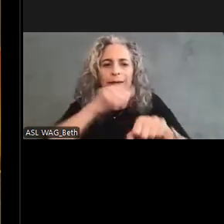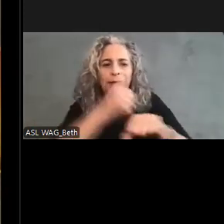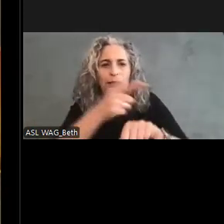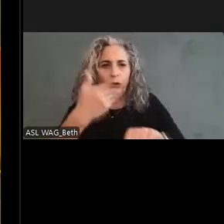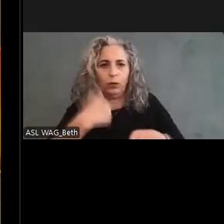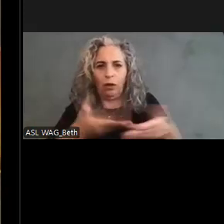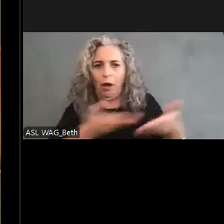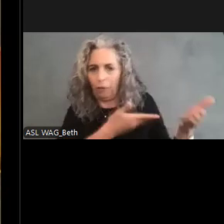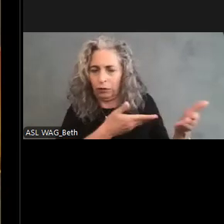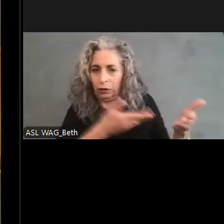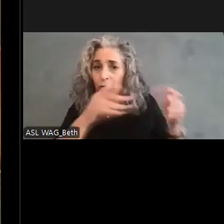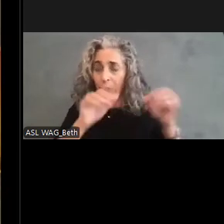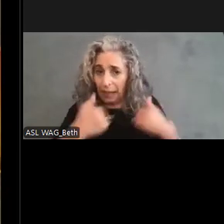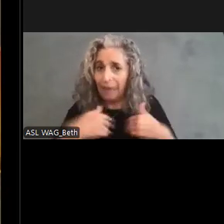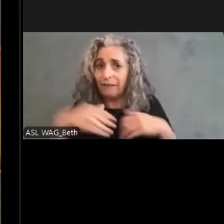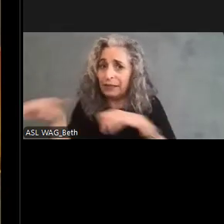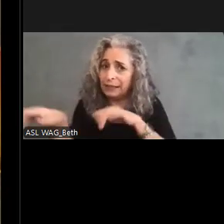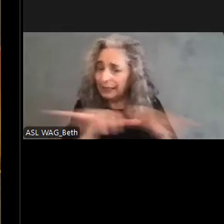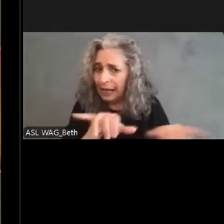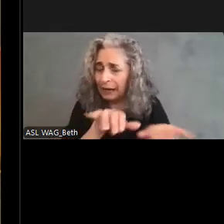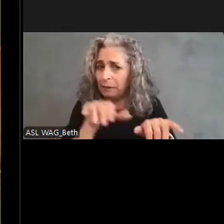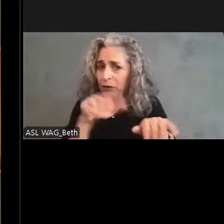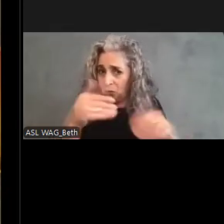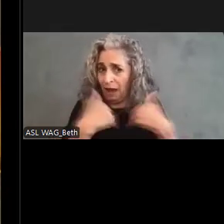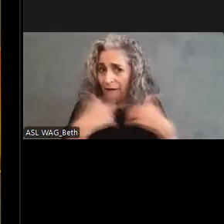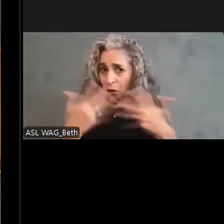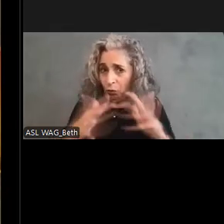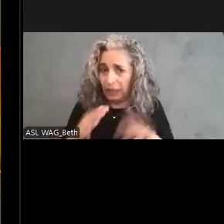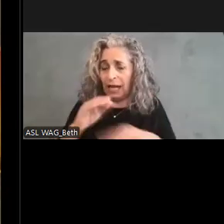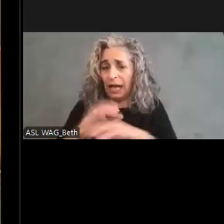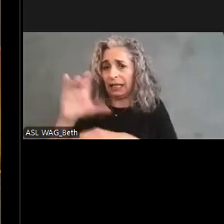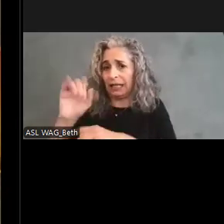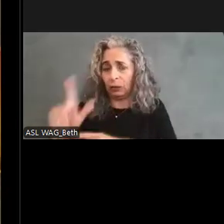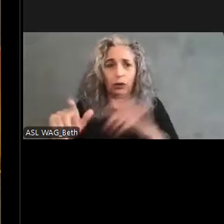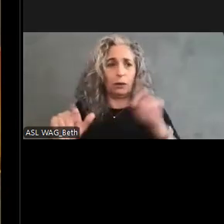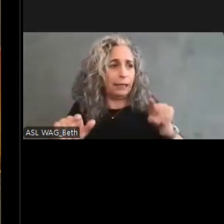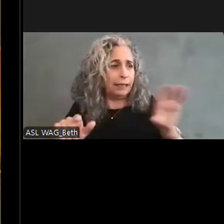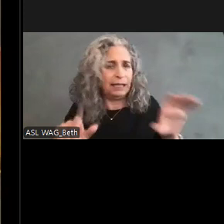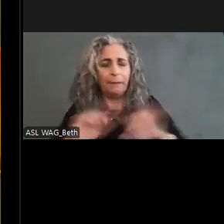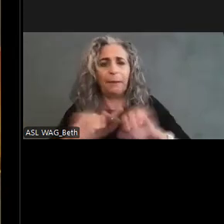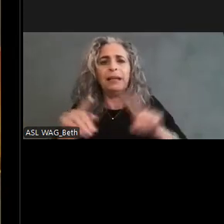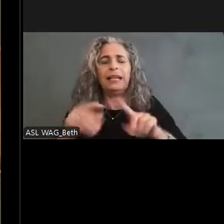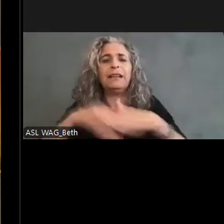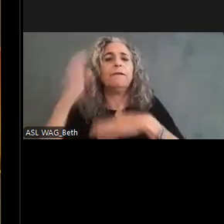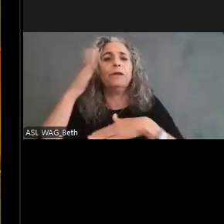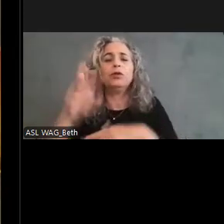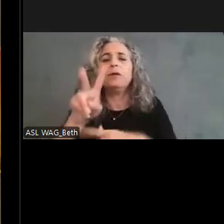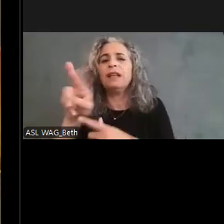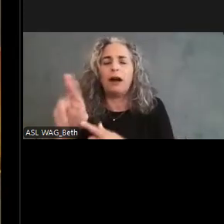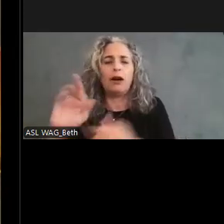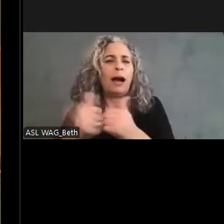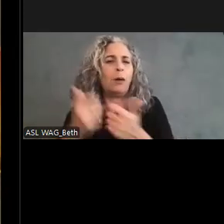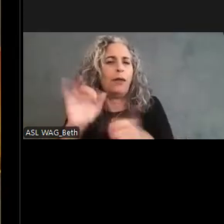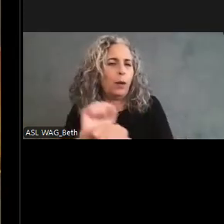same settings that we had on a console game or a PC game. How's that going to translate into VR? Having a thought about